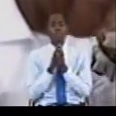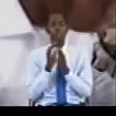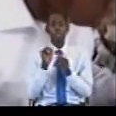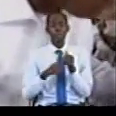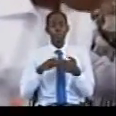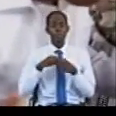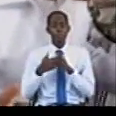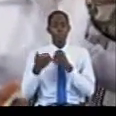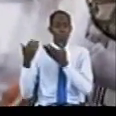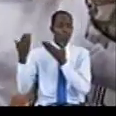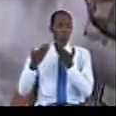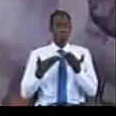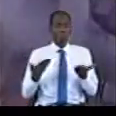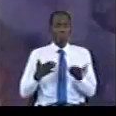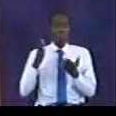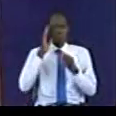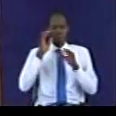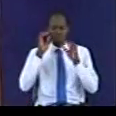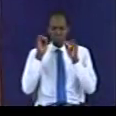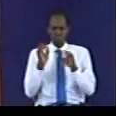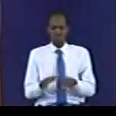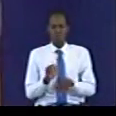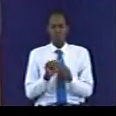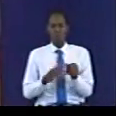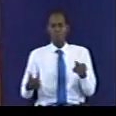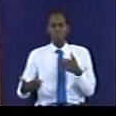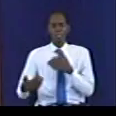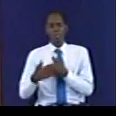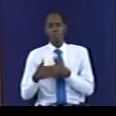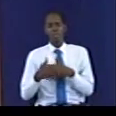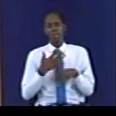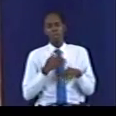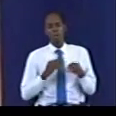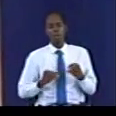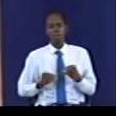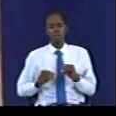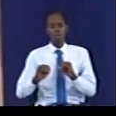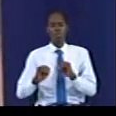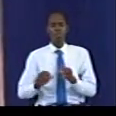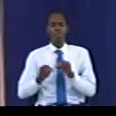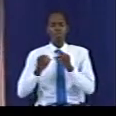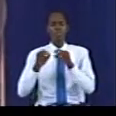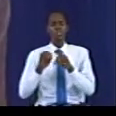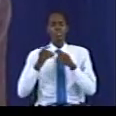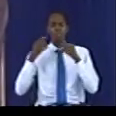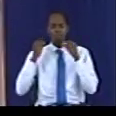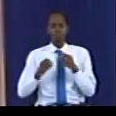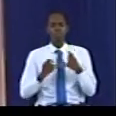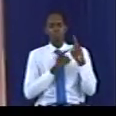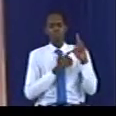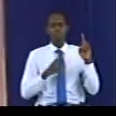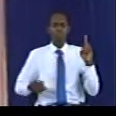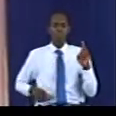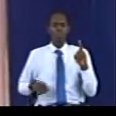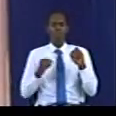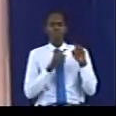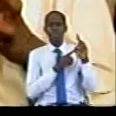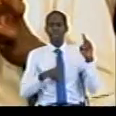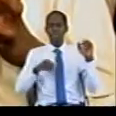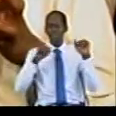they drop everything behind. And they move forward in the strength of the Lord. The Lord bless